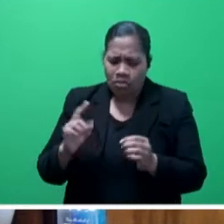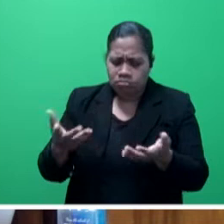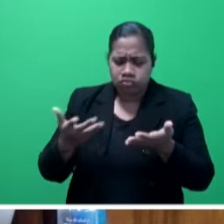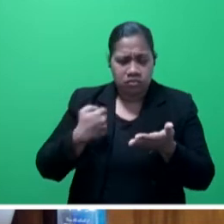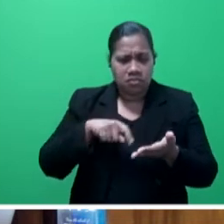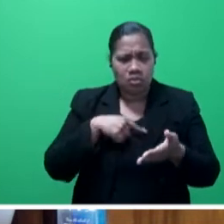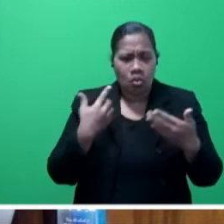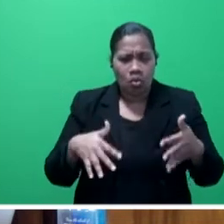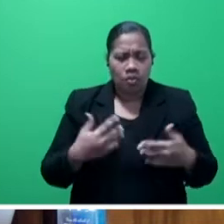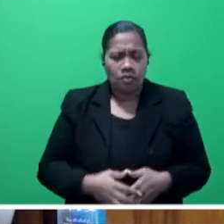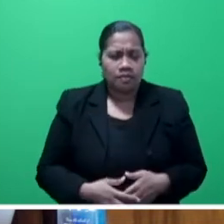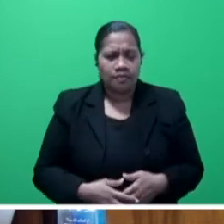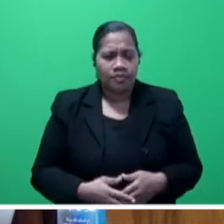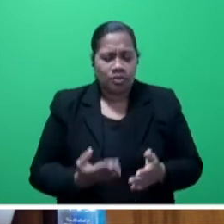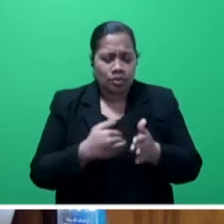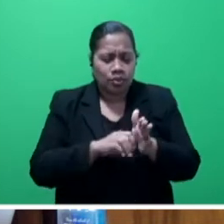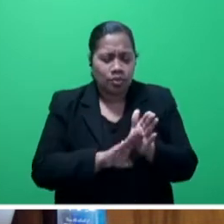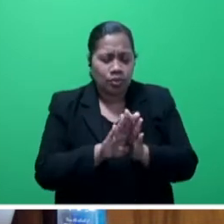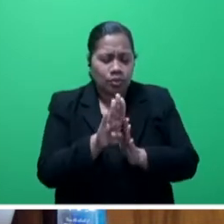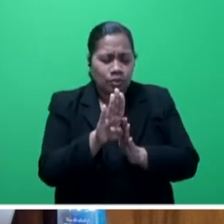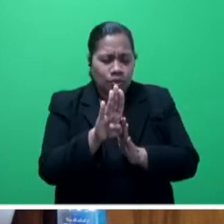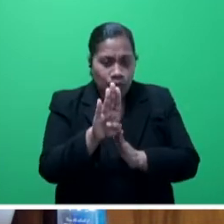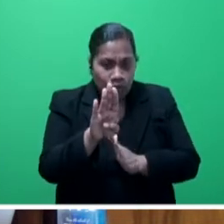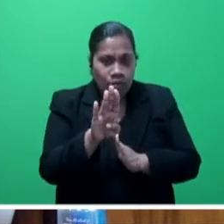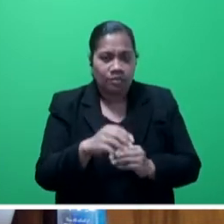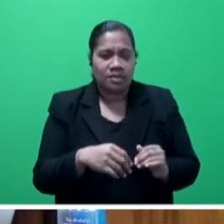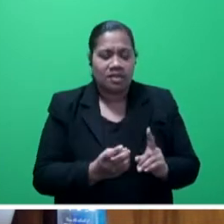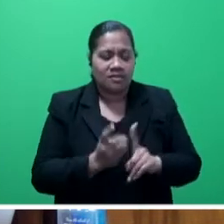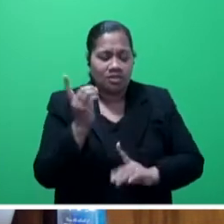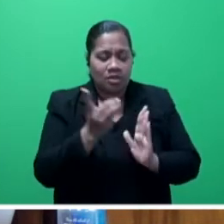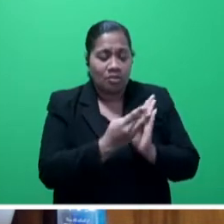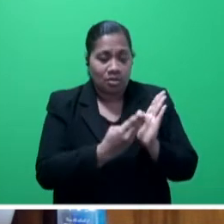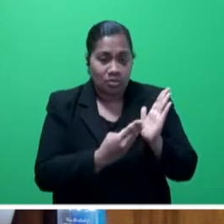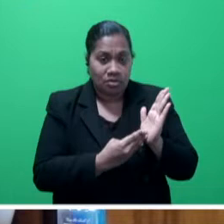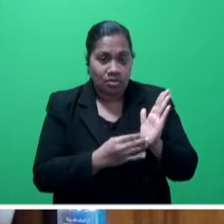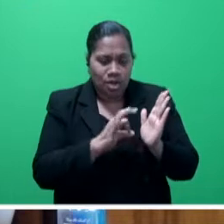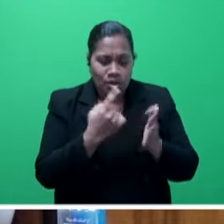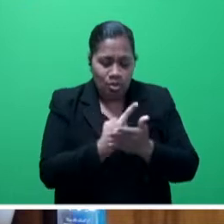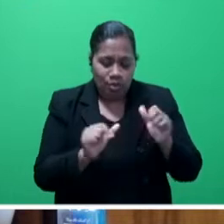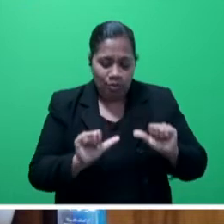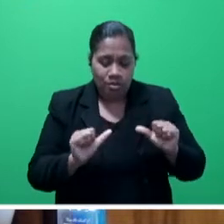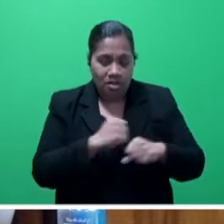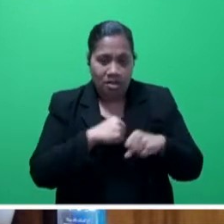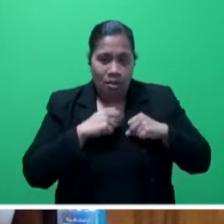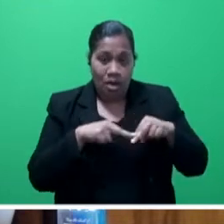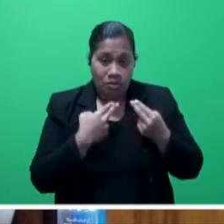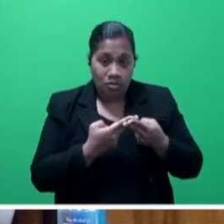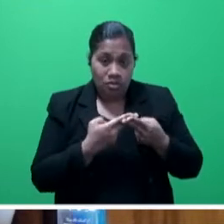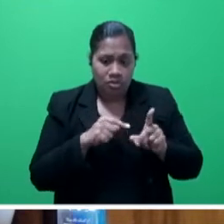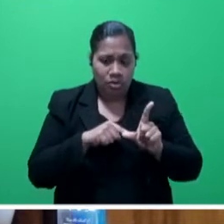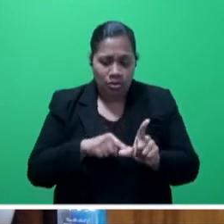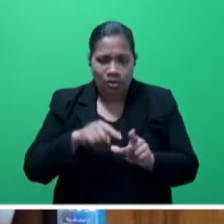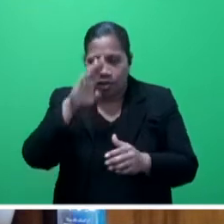and transformative recovery, growth and development budget that will not only protect our households, the youth and